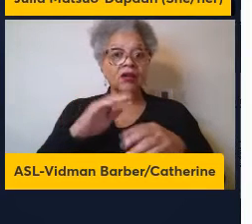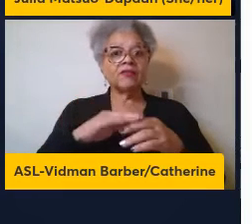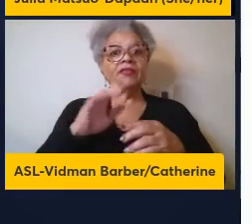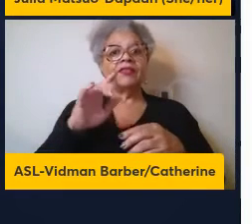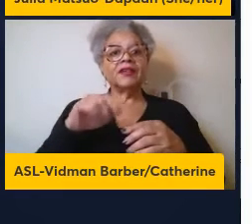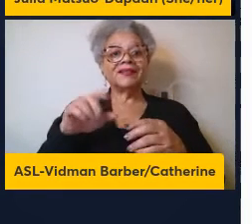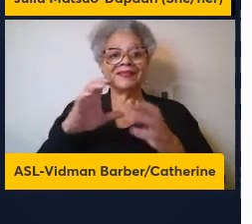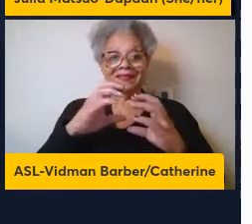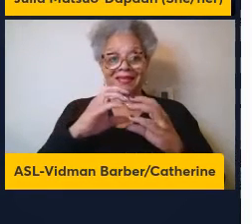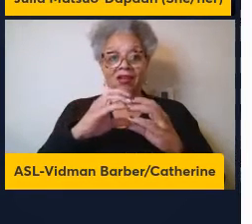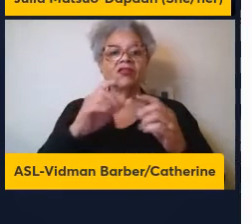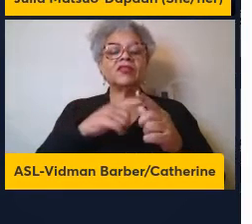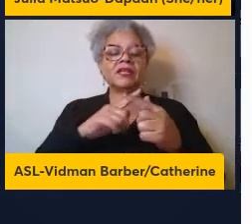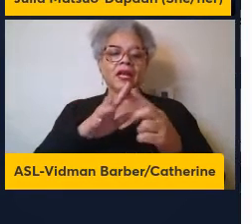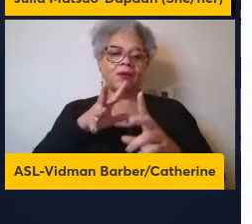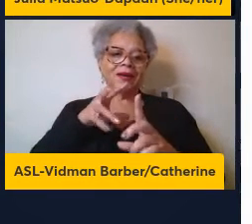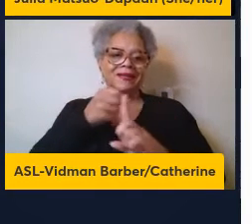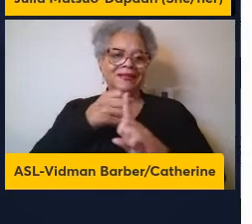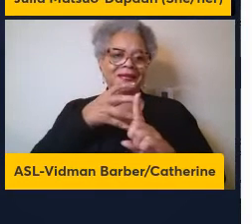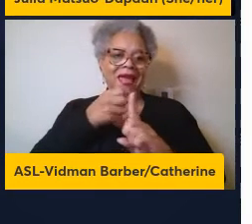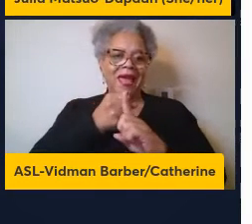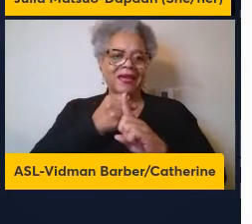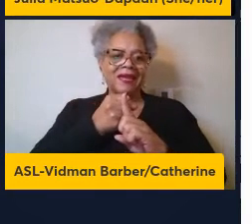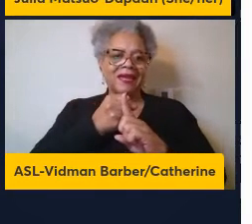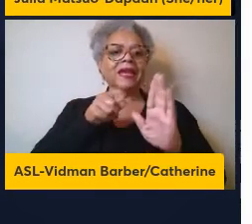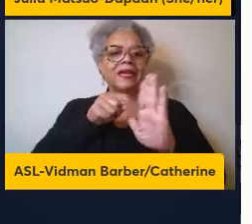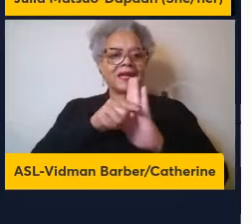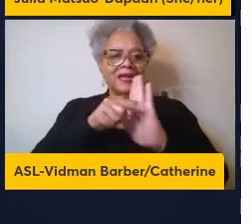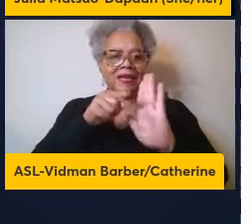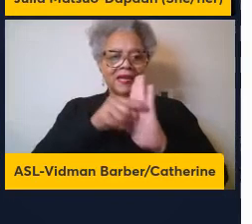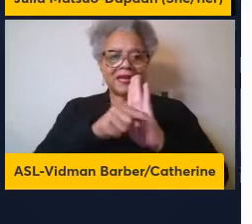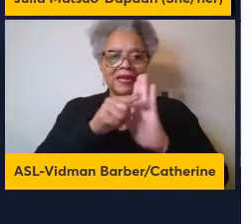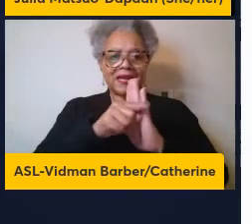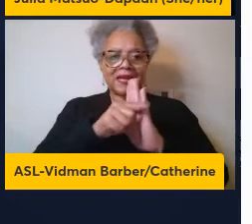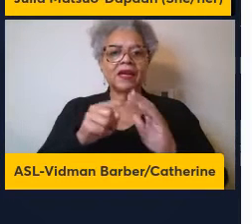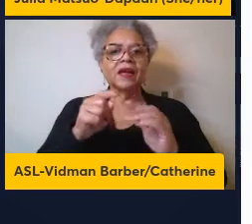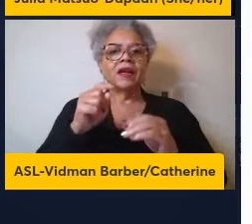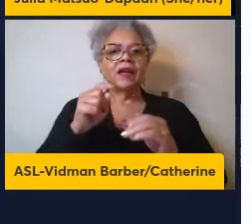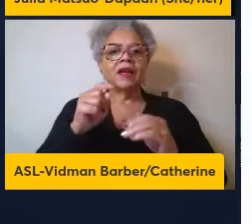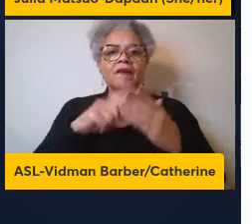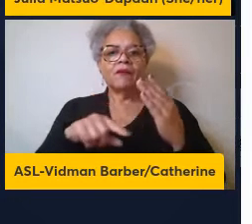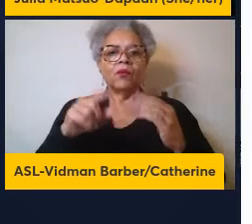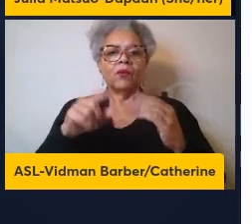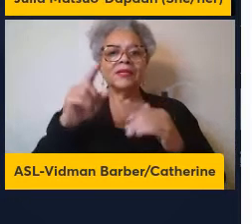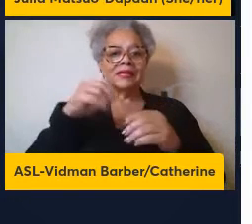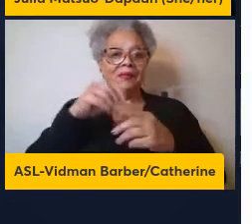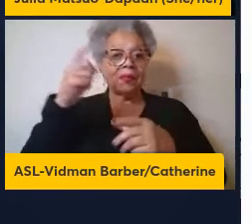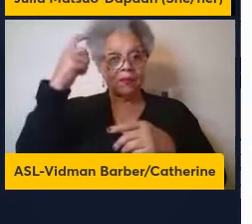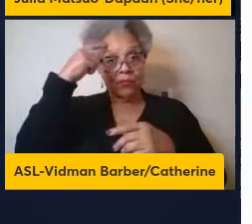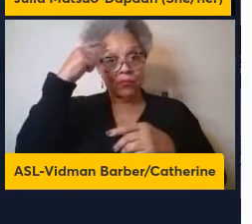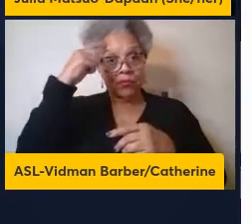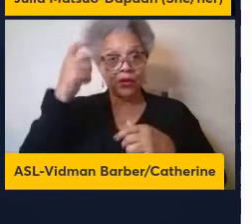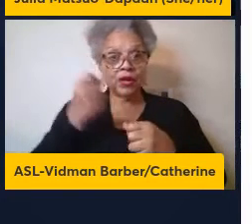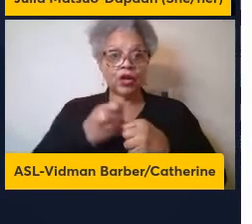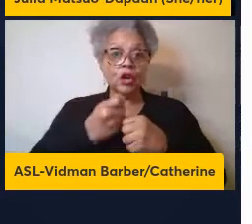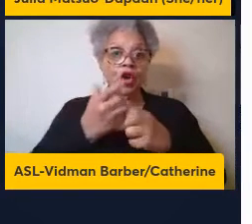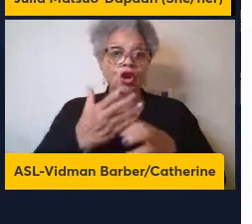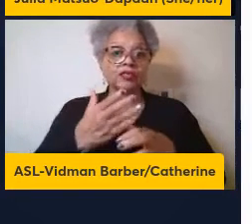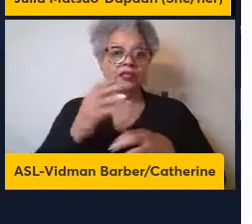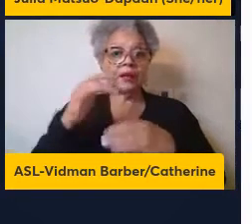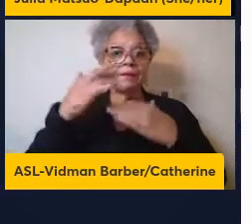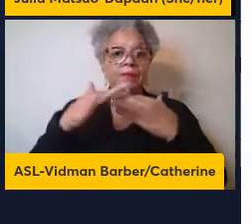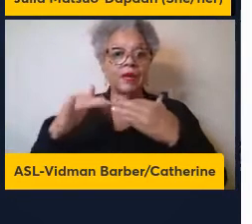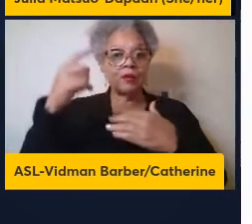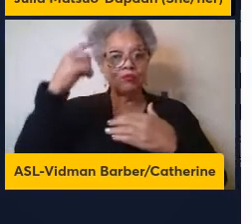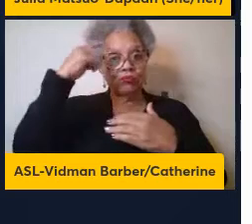they would attack and kill off the brain endothelial cells, causing blood-bearing barrier disruption